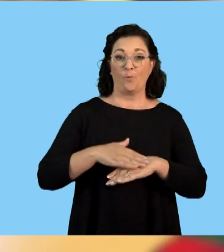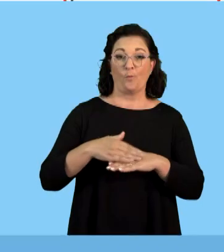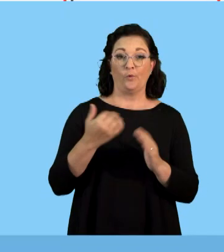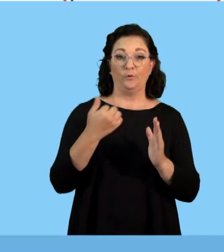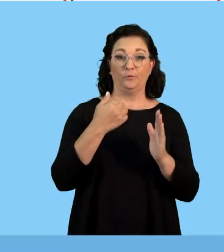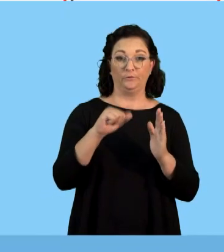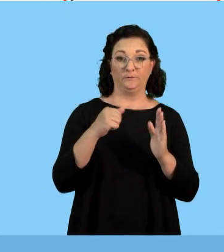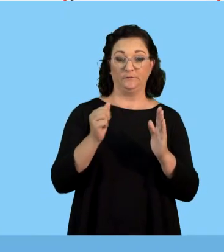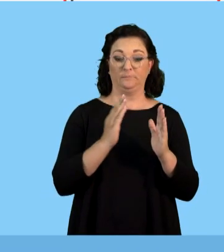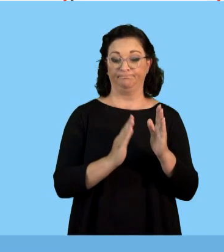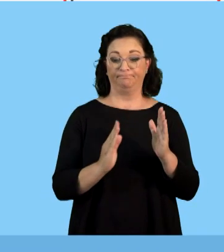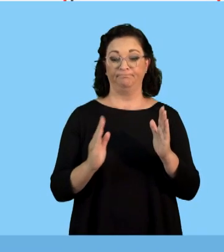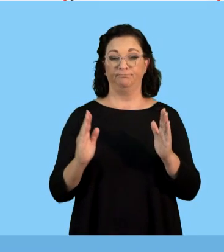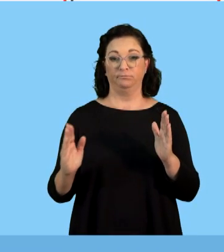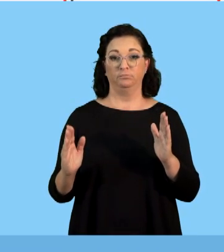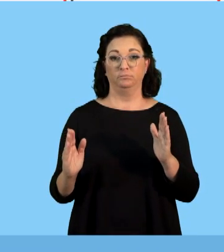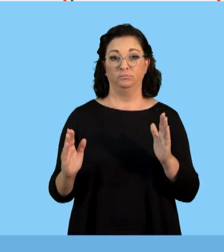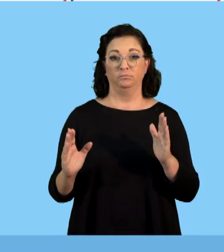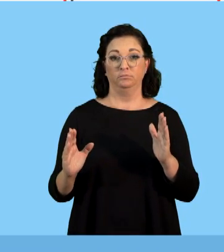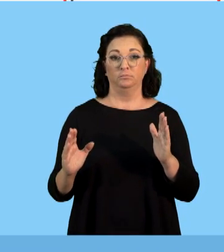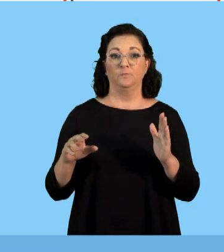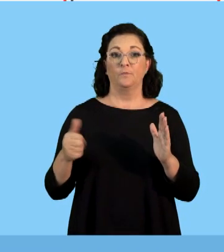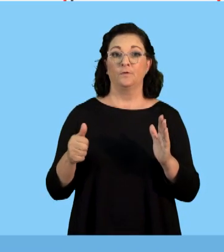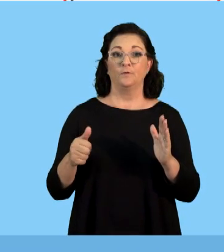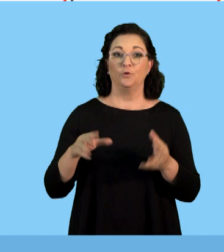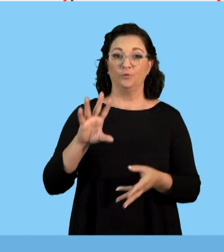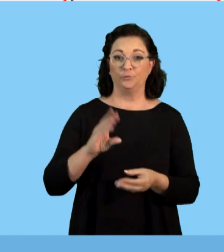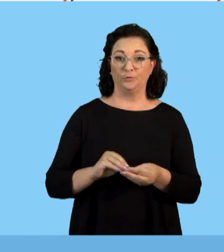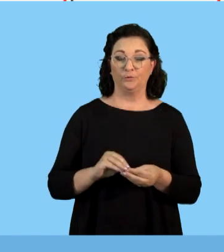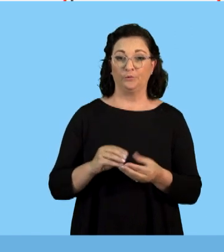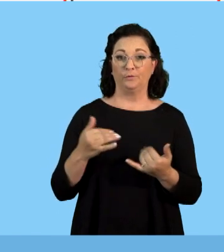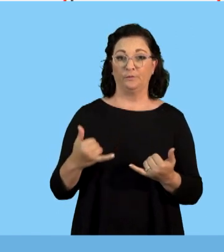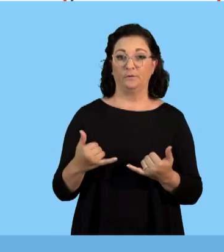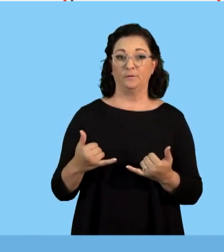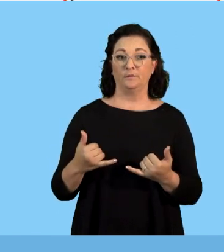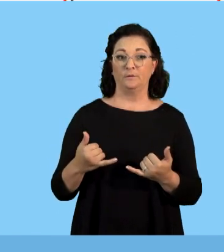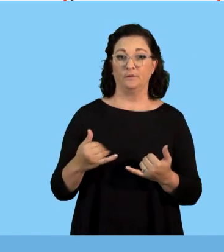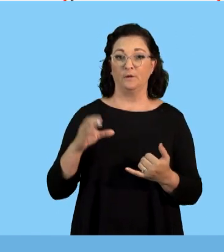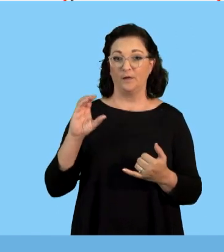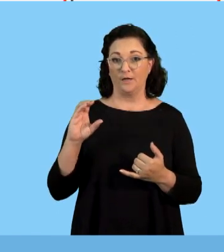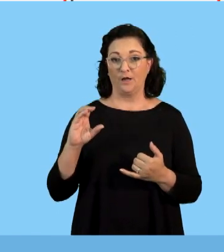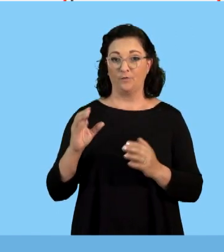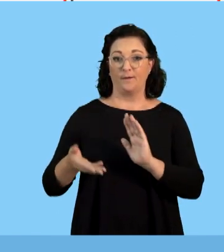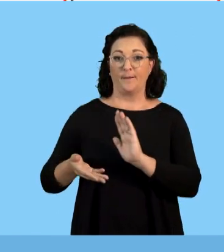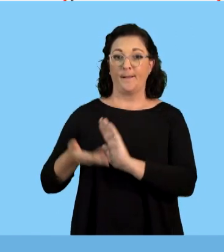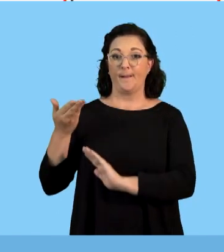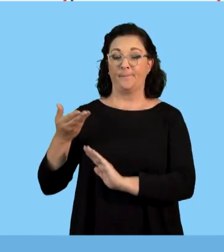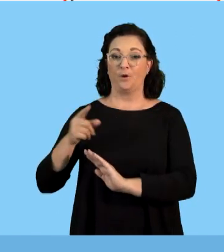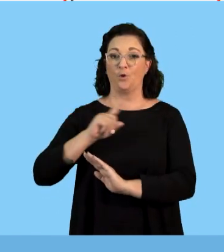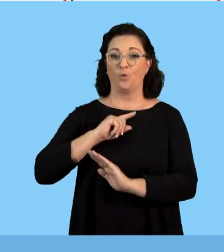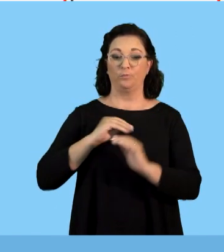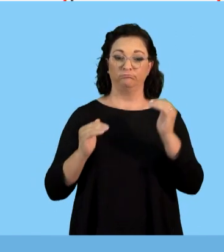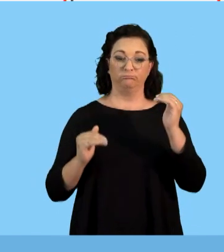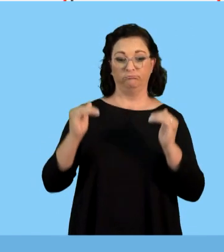again, if we add more resistors in parallel, the total current supplied by the cell in the circuit is going to be